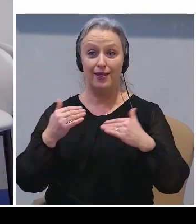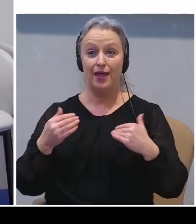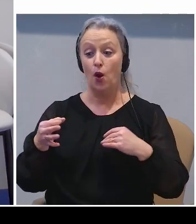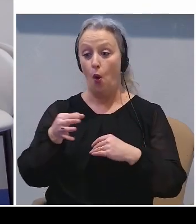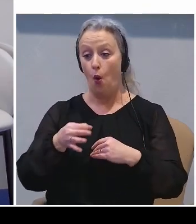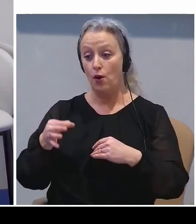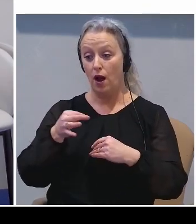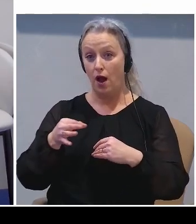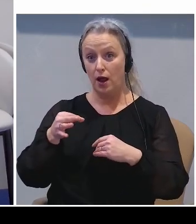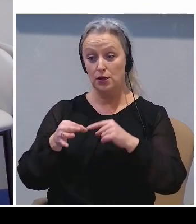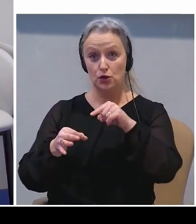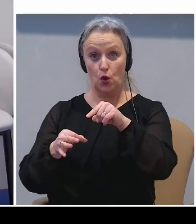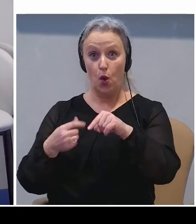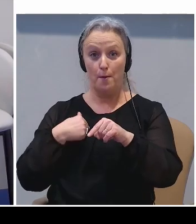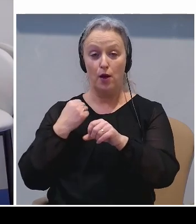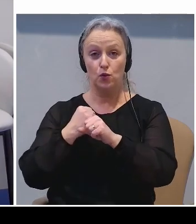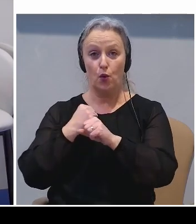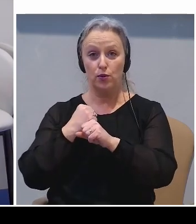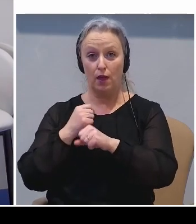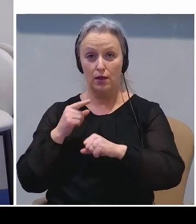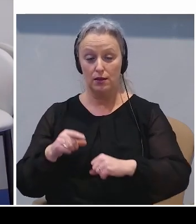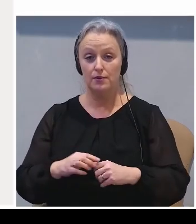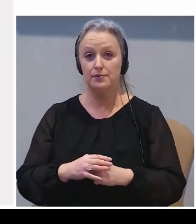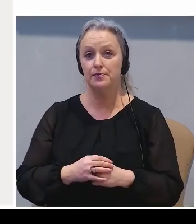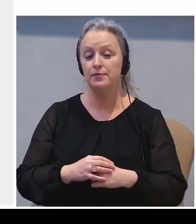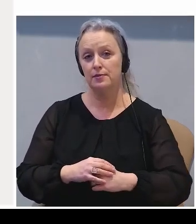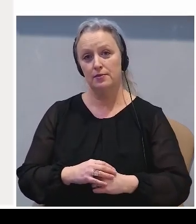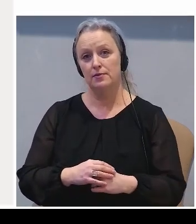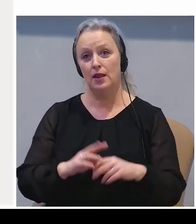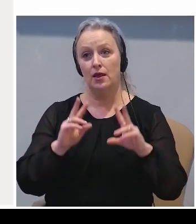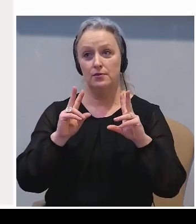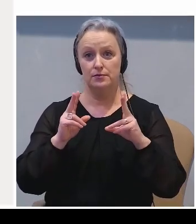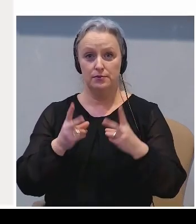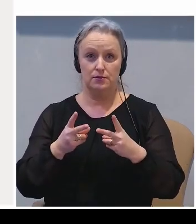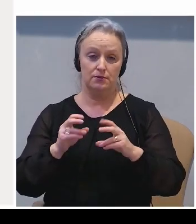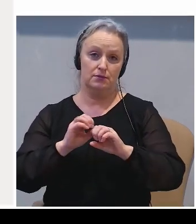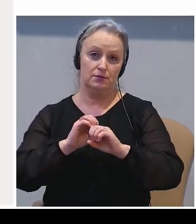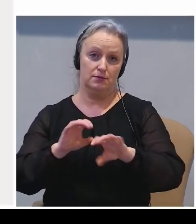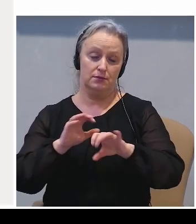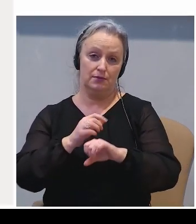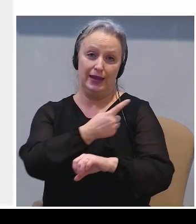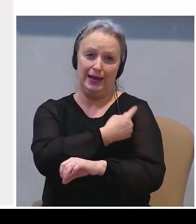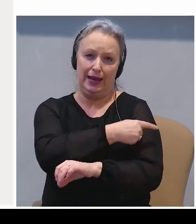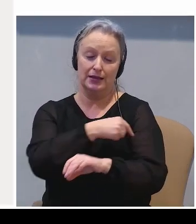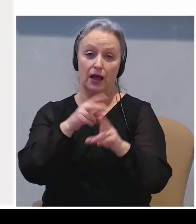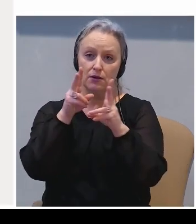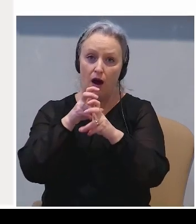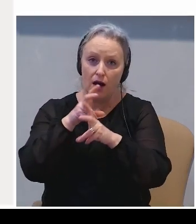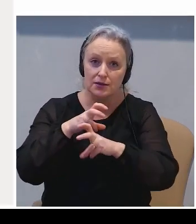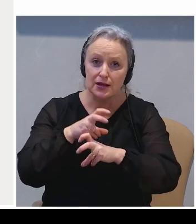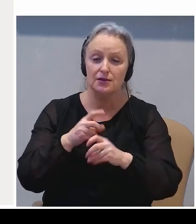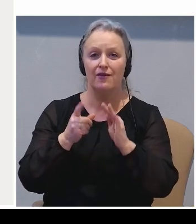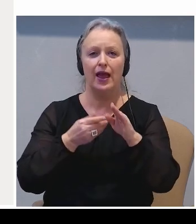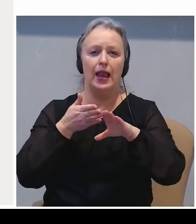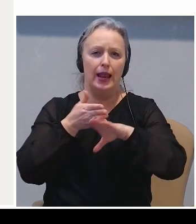because there was a lot of discussion this morning about clinical trials and access to clinical trials. I have to say this organization does not work in clinical